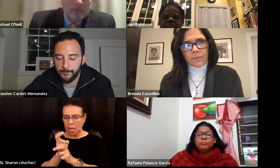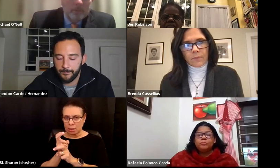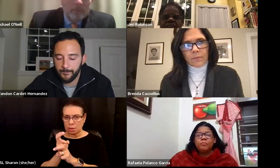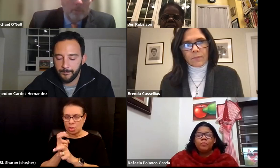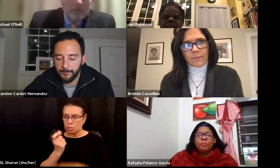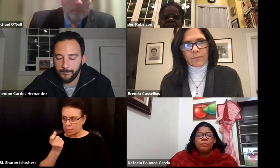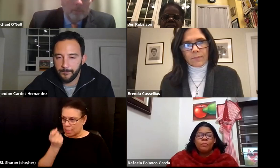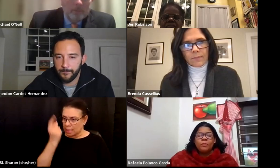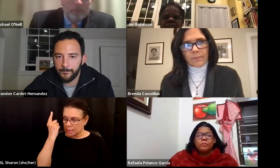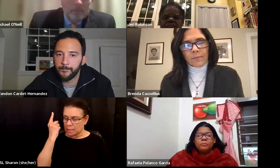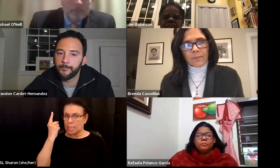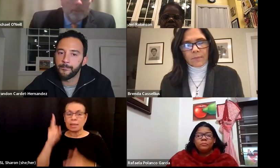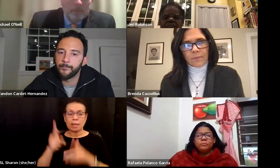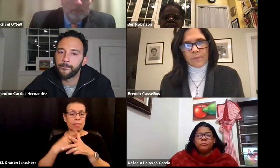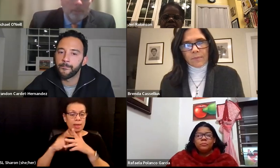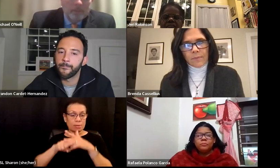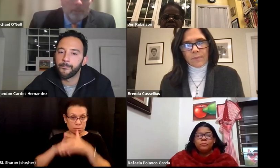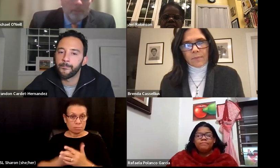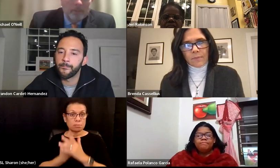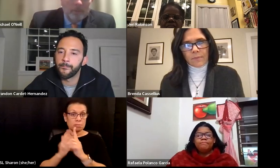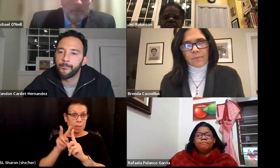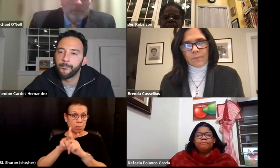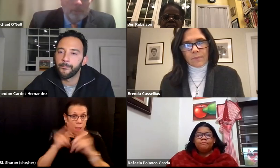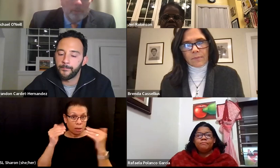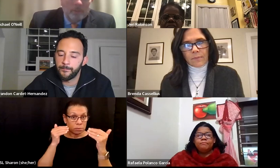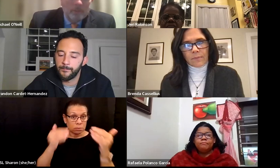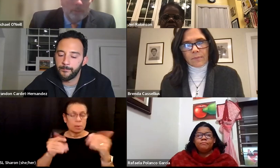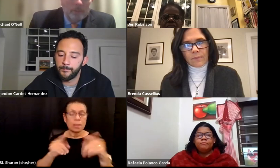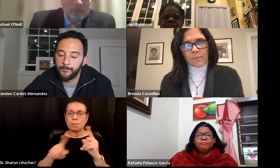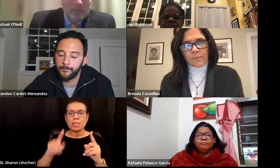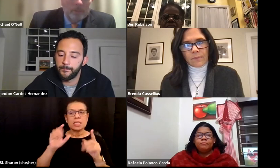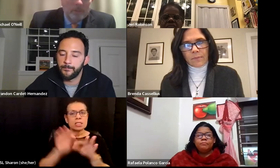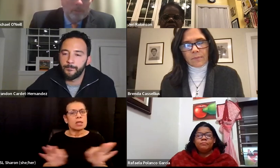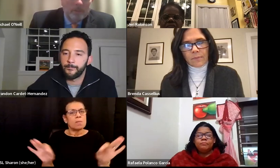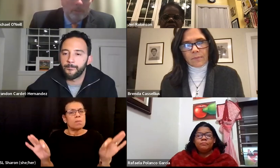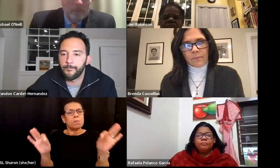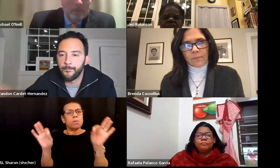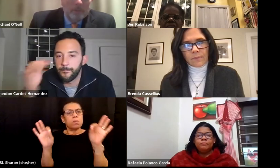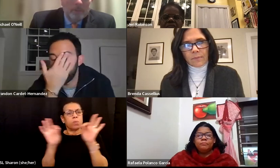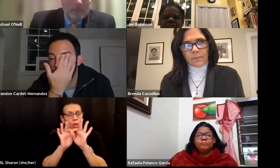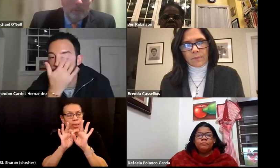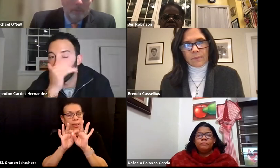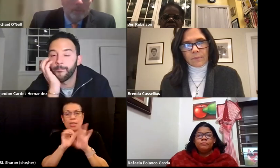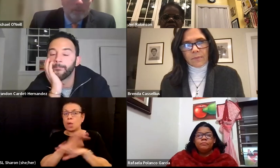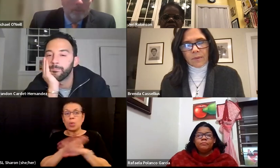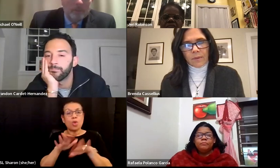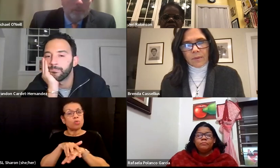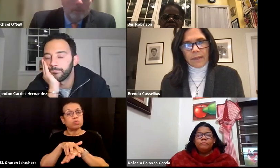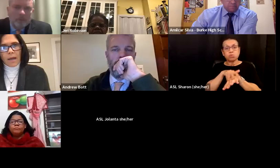hold on to implement um but it is critical that we do this um pretty quickly